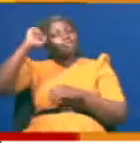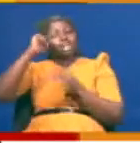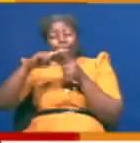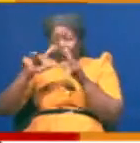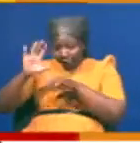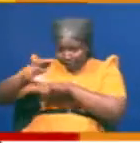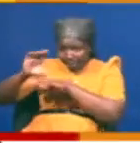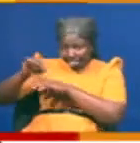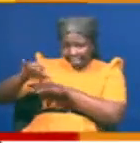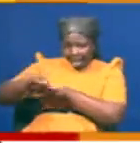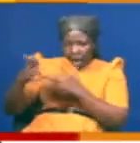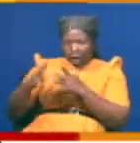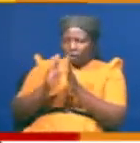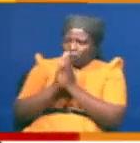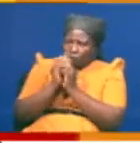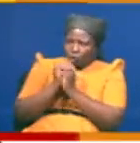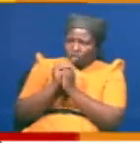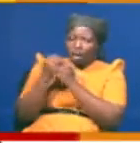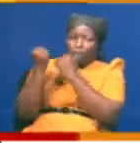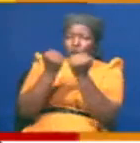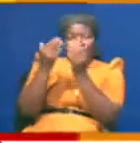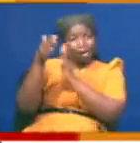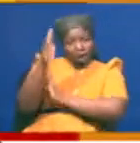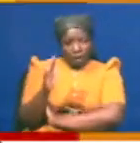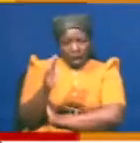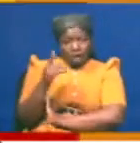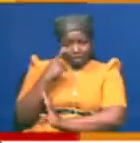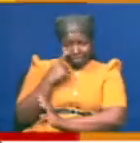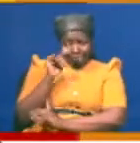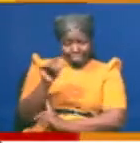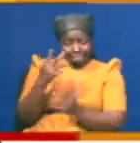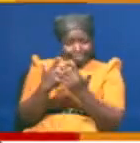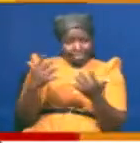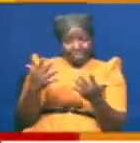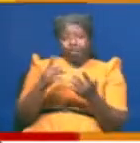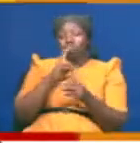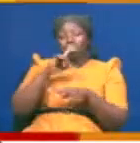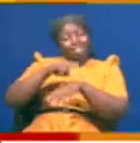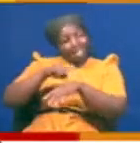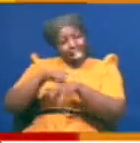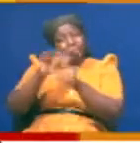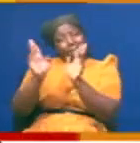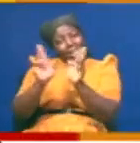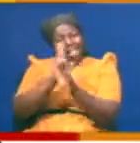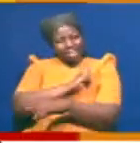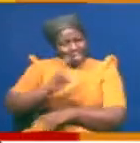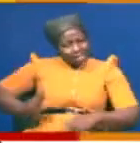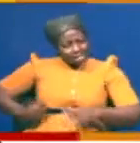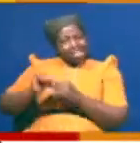the Almighty God. Yes. Yeah. So you see, this is the thing. So it's high time, religious leaders, all of